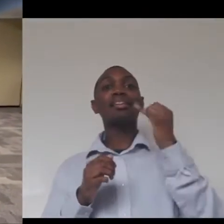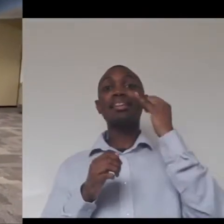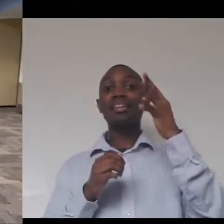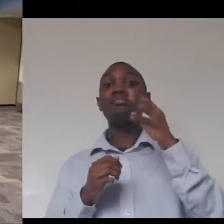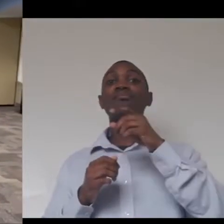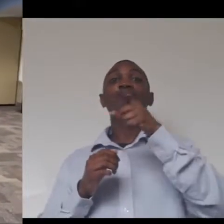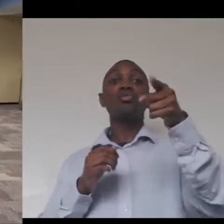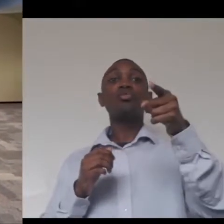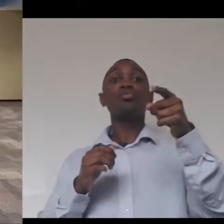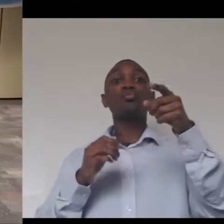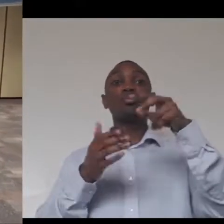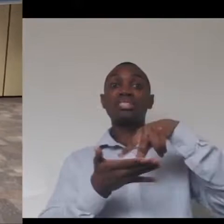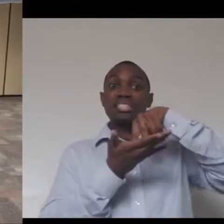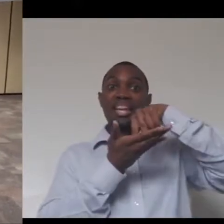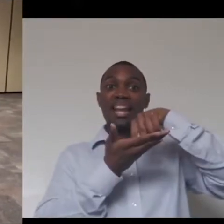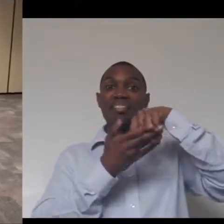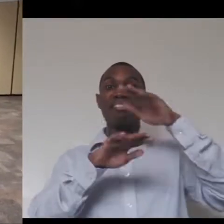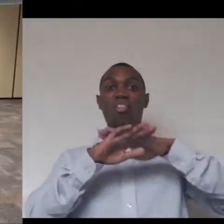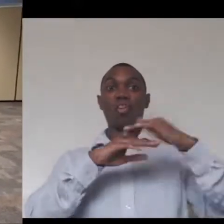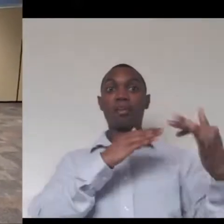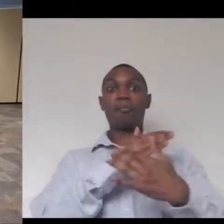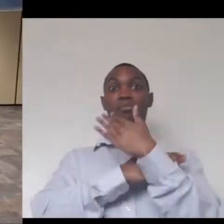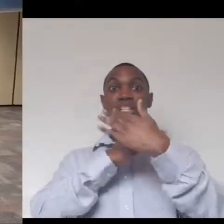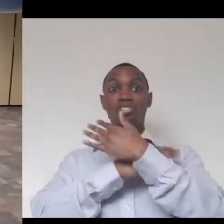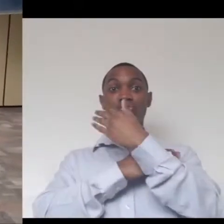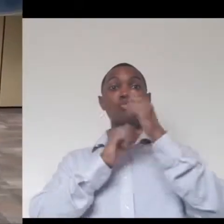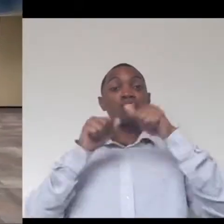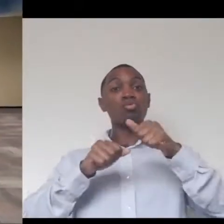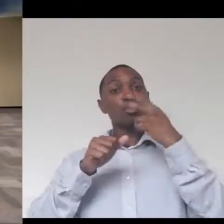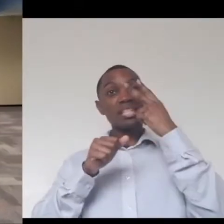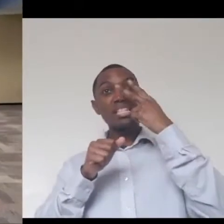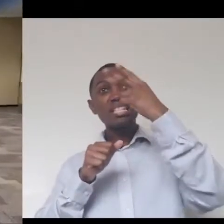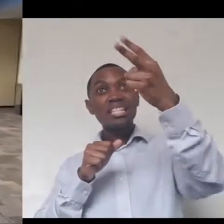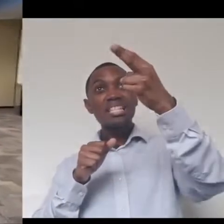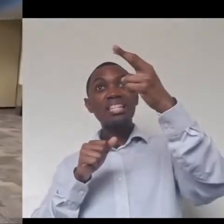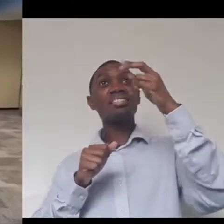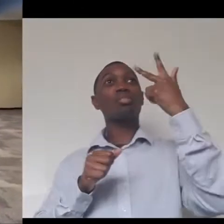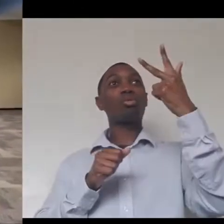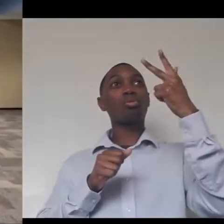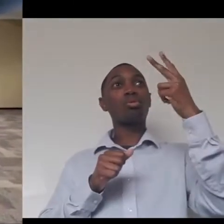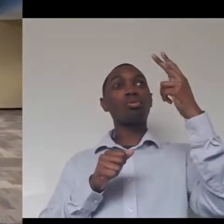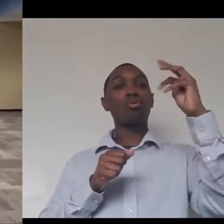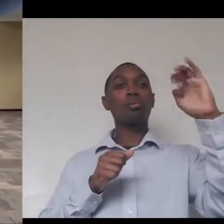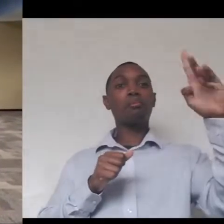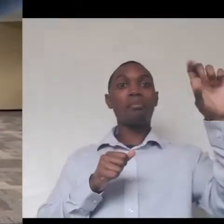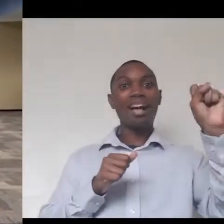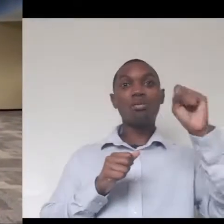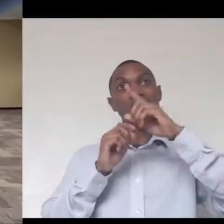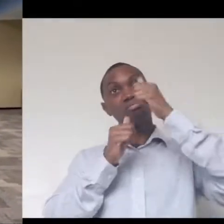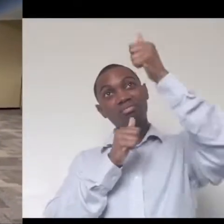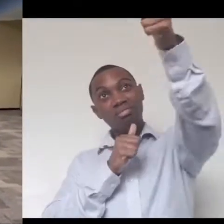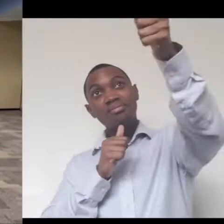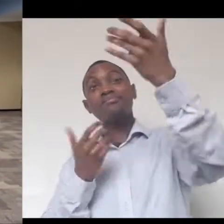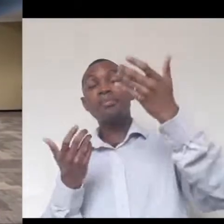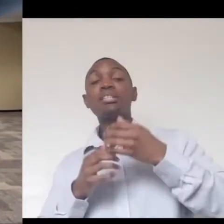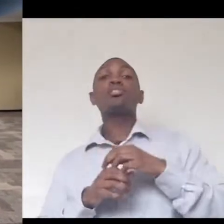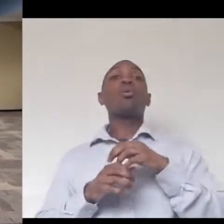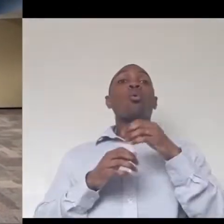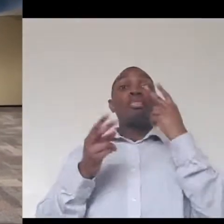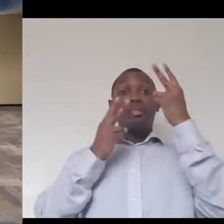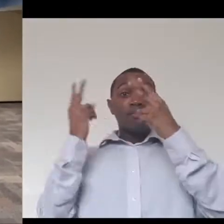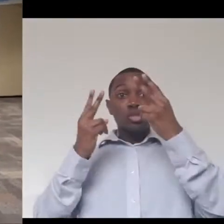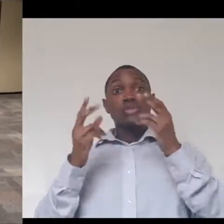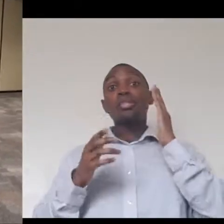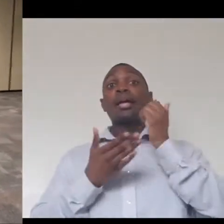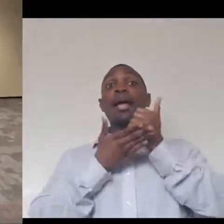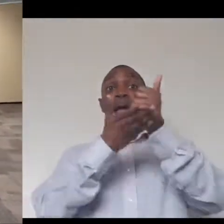how amazing their vision is. So what a cheetah is gonna do is they're gonna use that vision to find their prey. They're gonna be hunting things that are